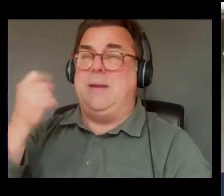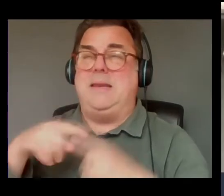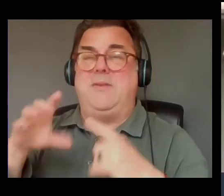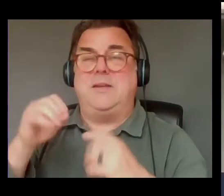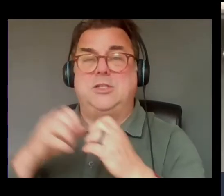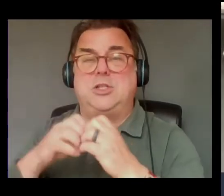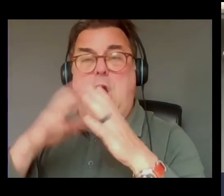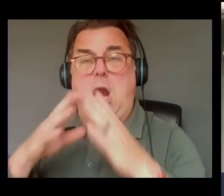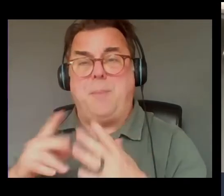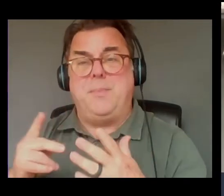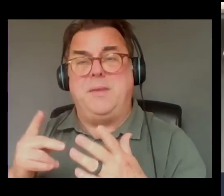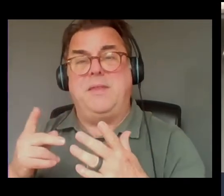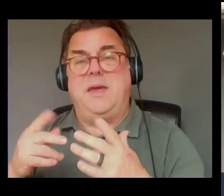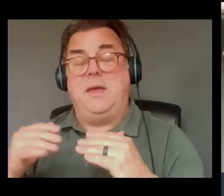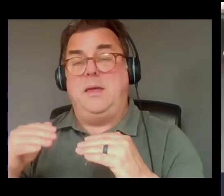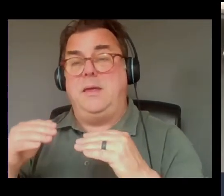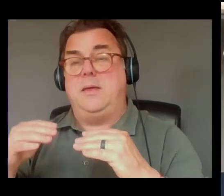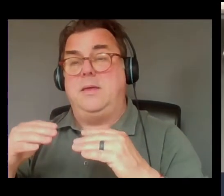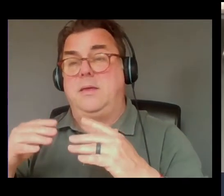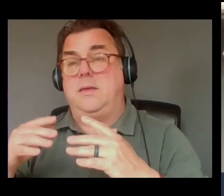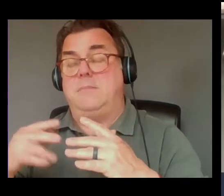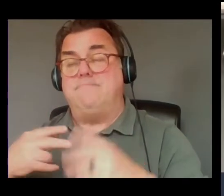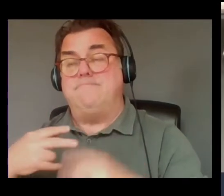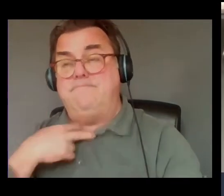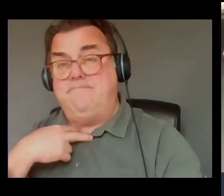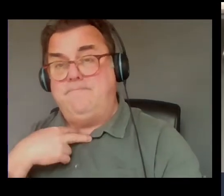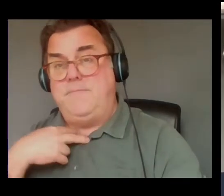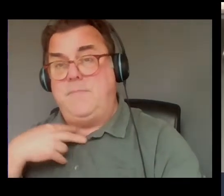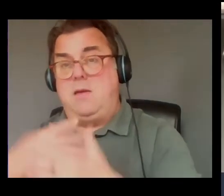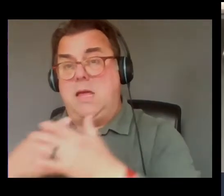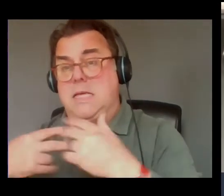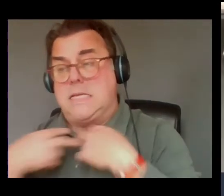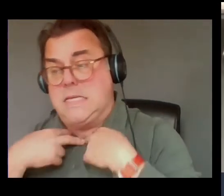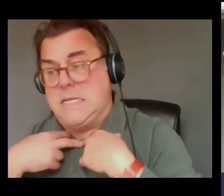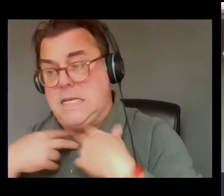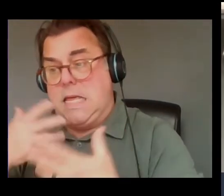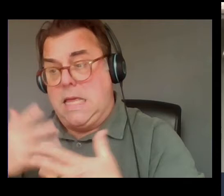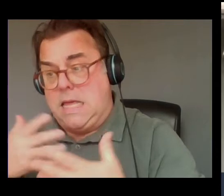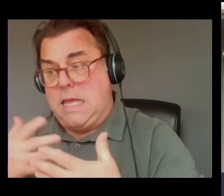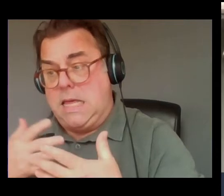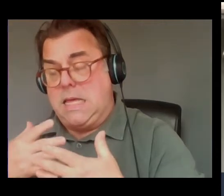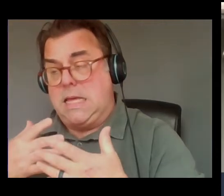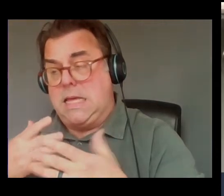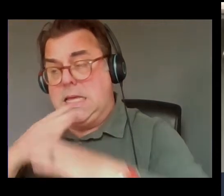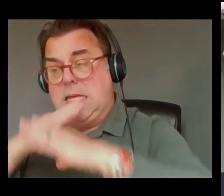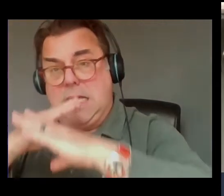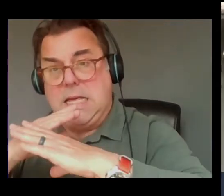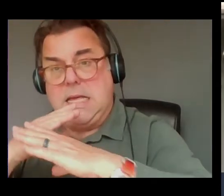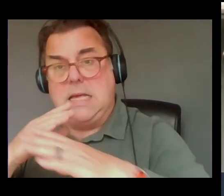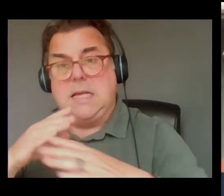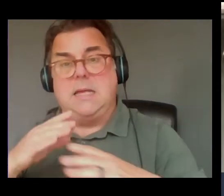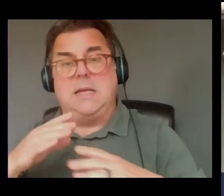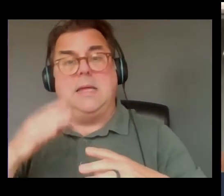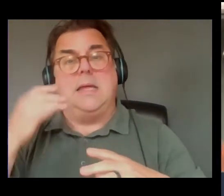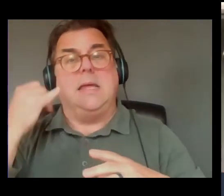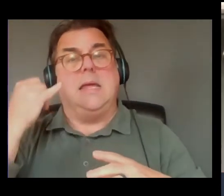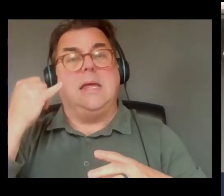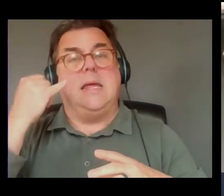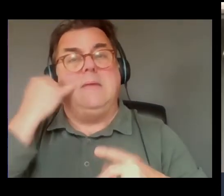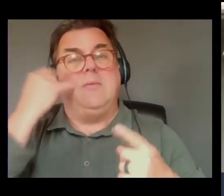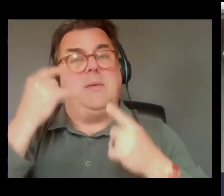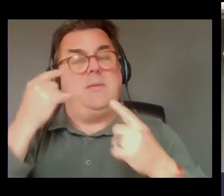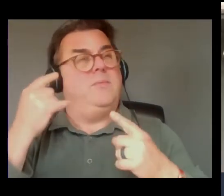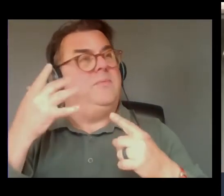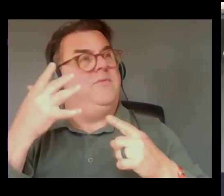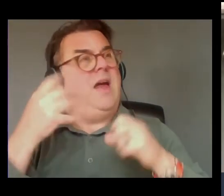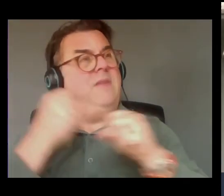of a threshold that they reach at a certain point. Right. You fast forward, however many years, 5 years, 10